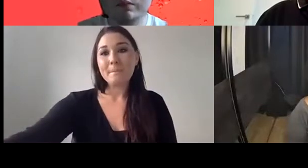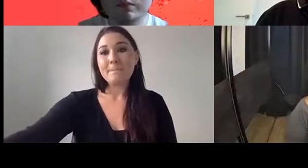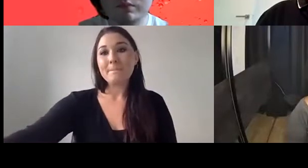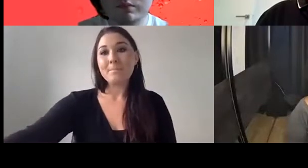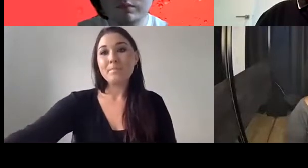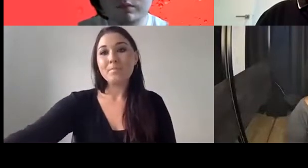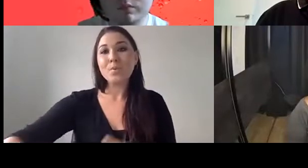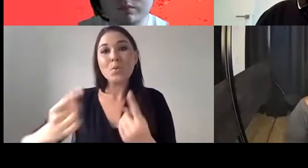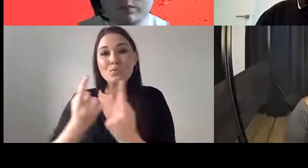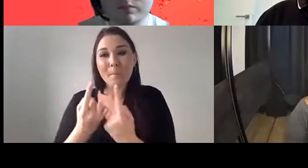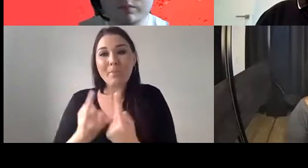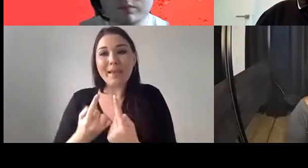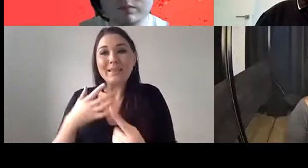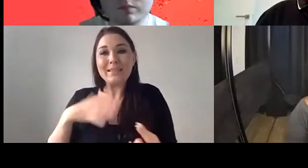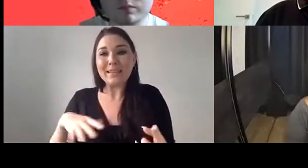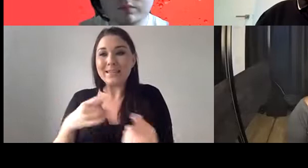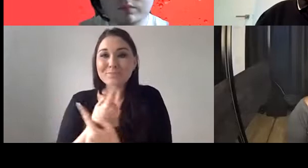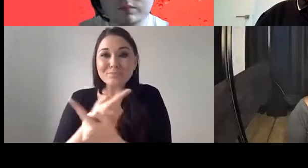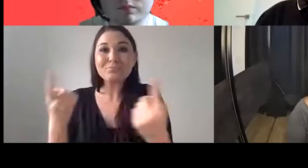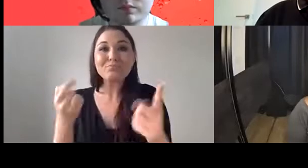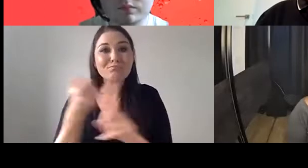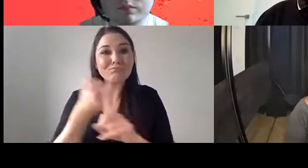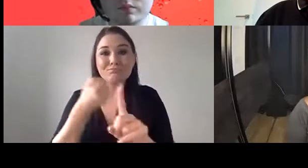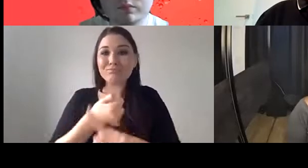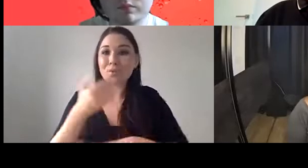we need to get through. There is